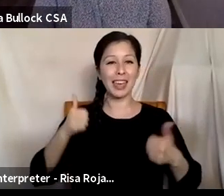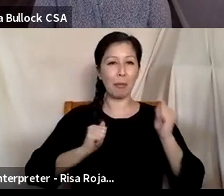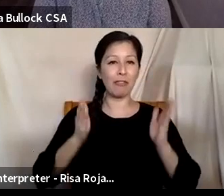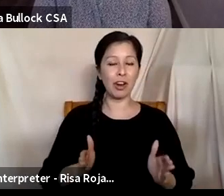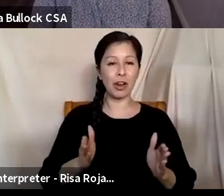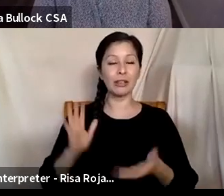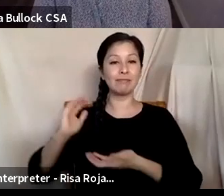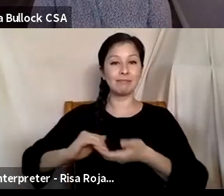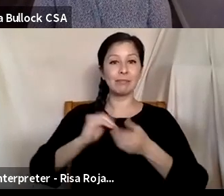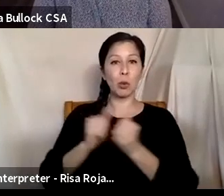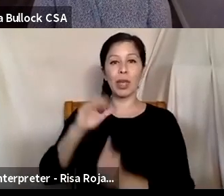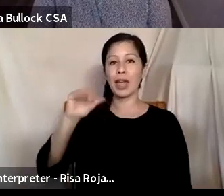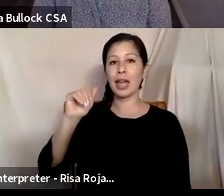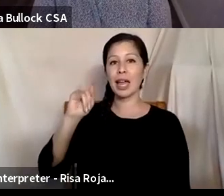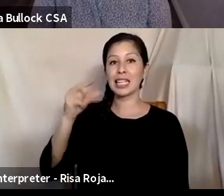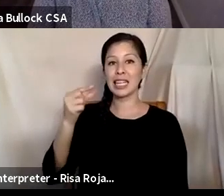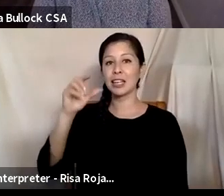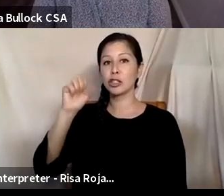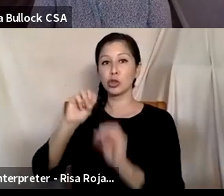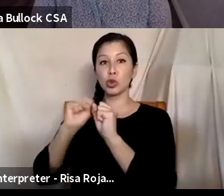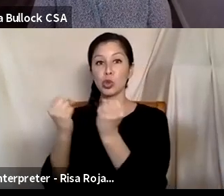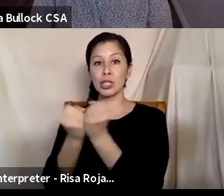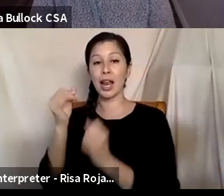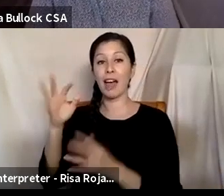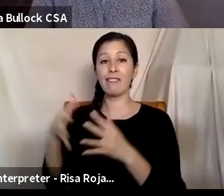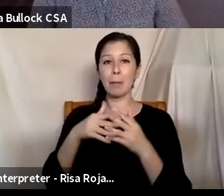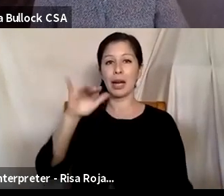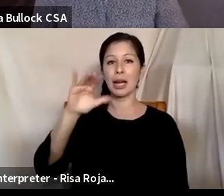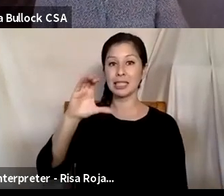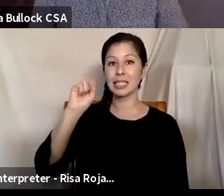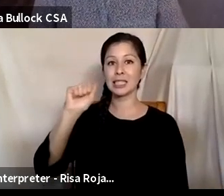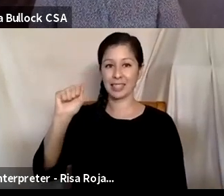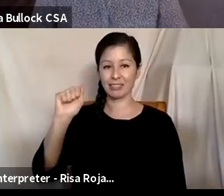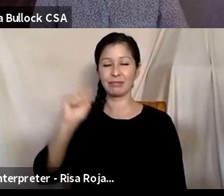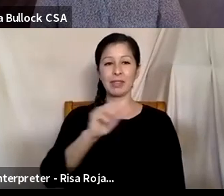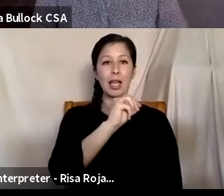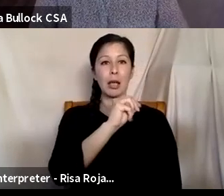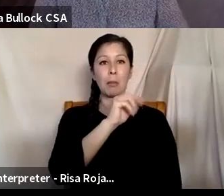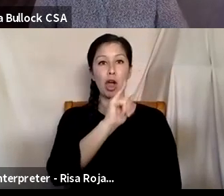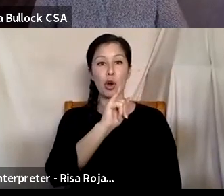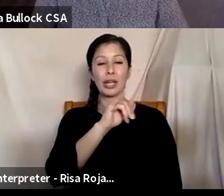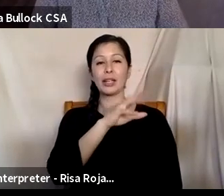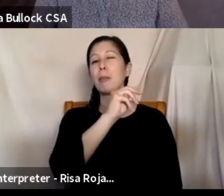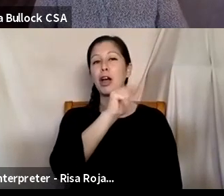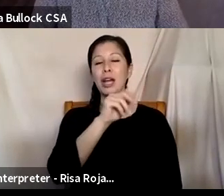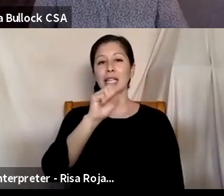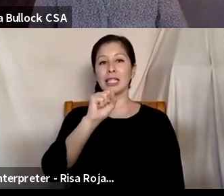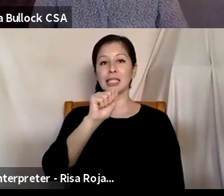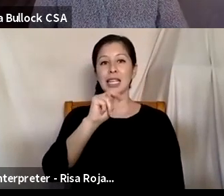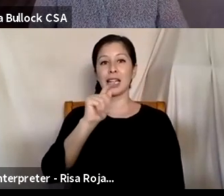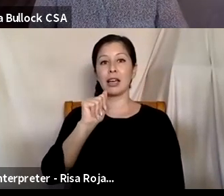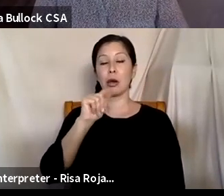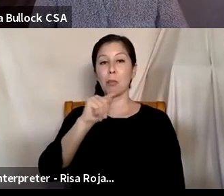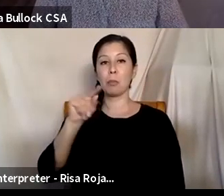Society of America. We'll be pausing throughout as our interpreters, Mara Bassani Santa Maria and Risa Rojas, will be trading